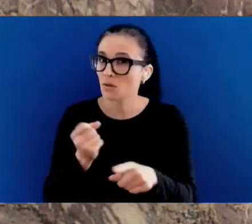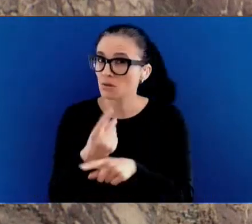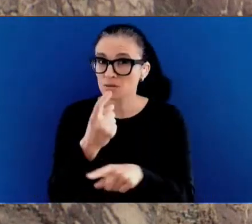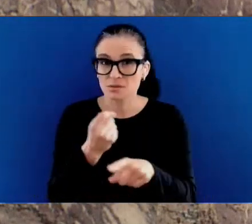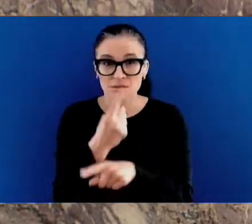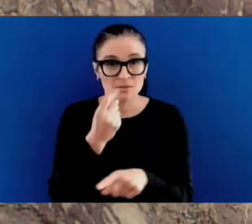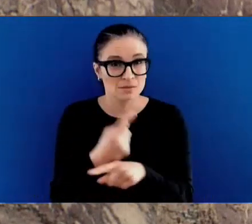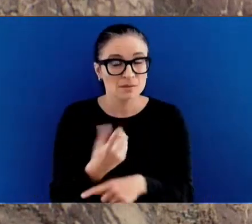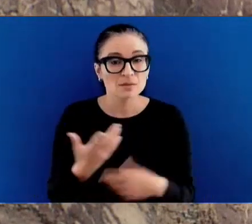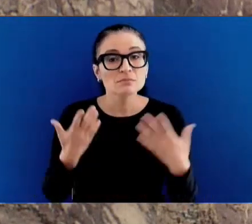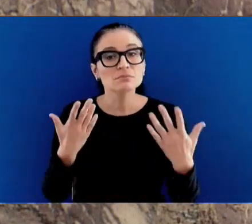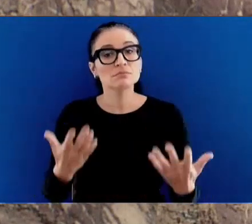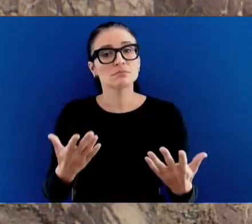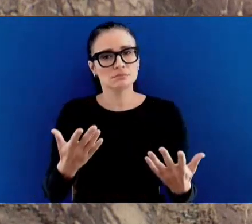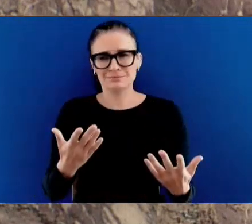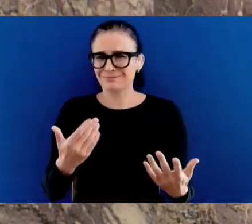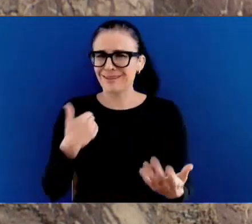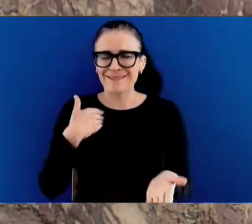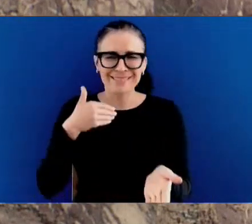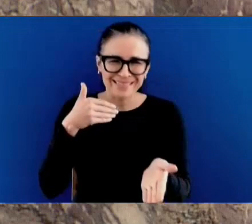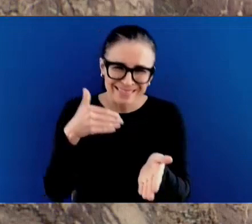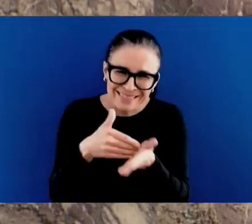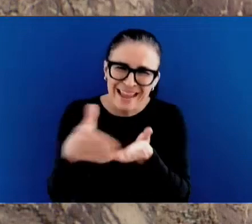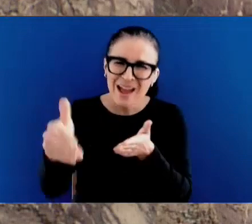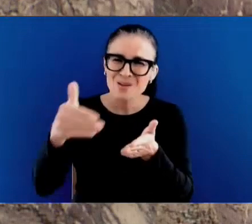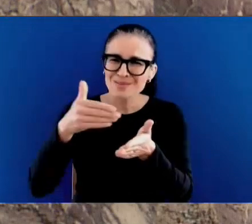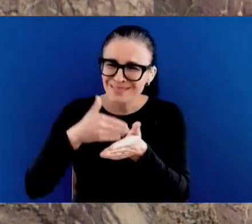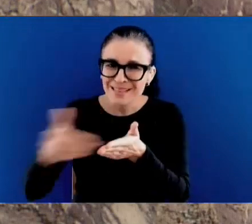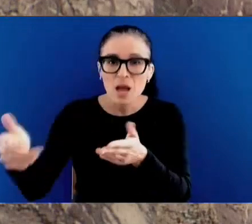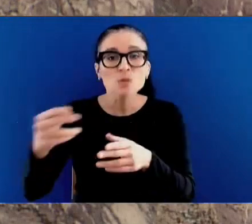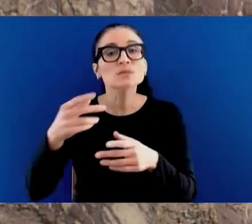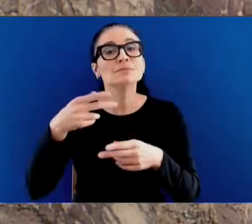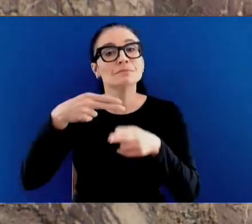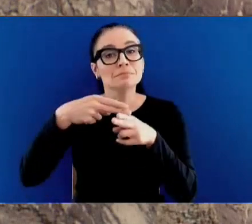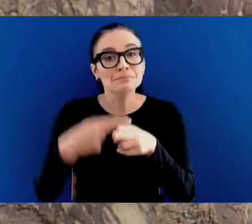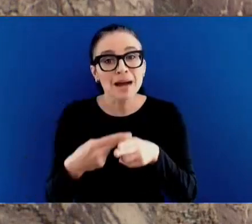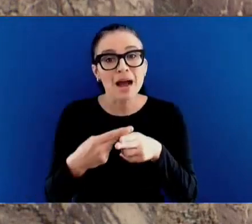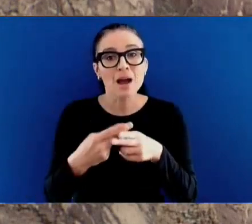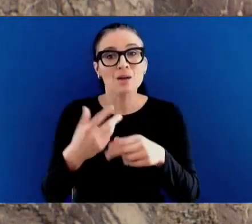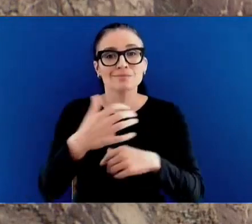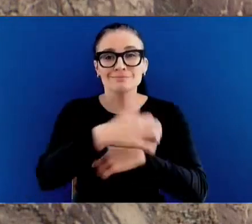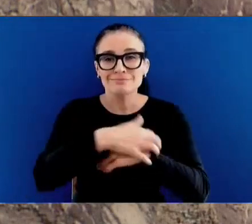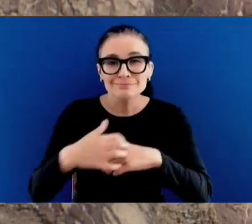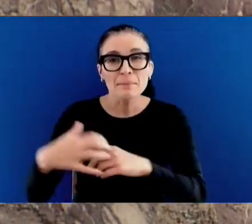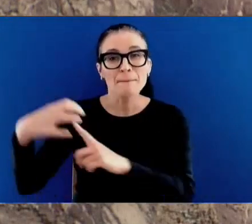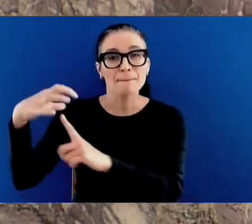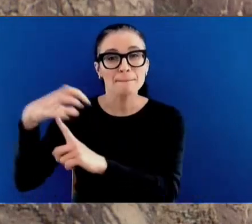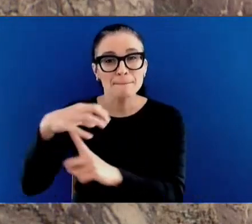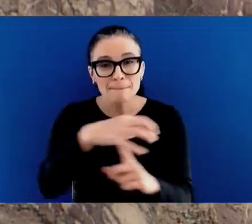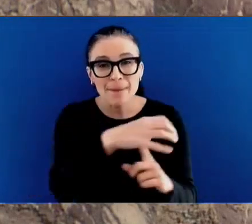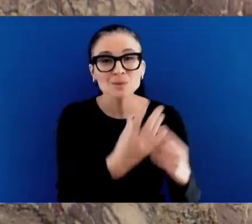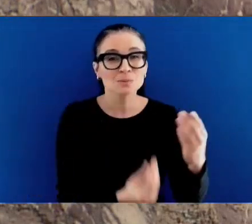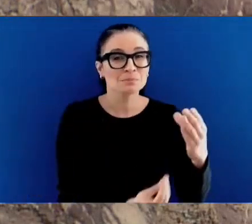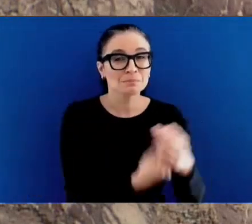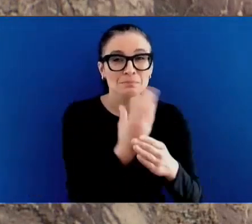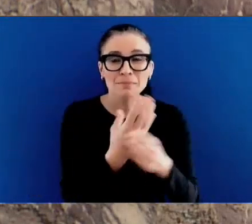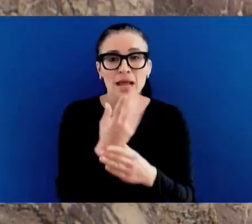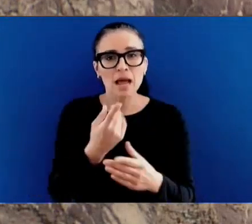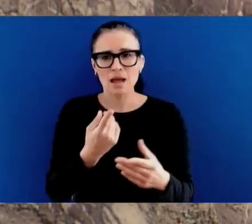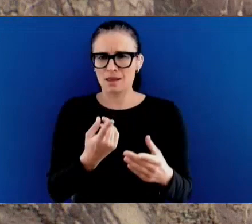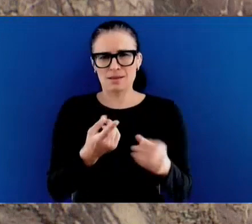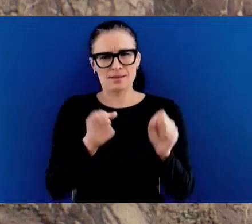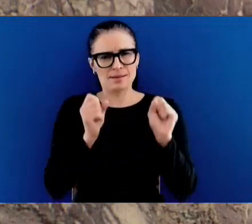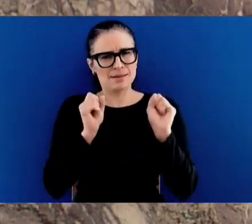plant life, collectively worth millions of dollars annually. And what we don't harvest and consume, we watch.